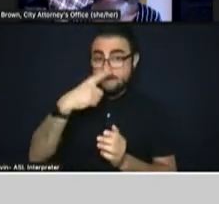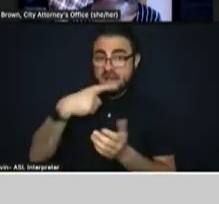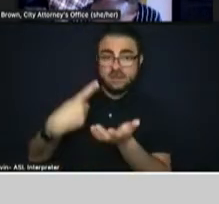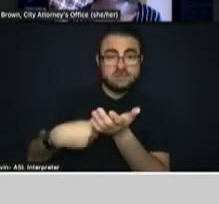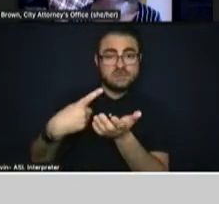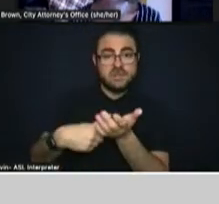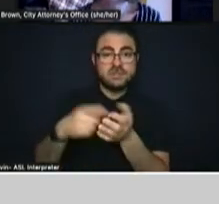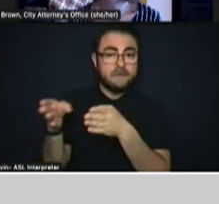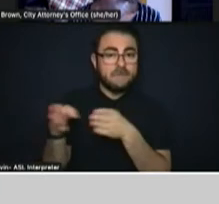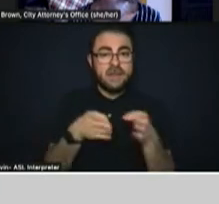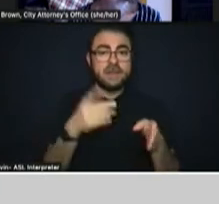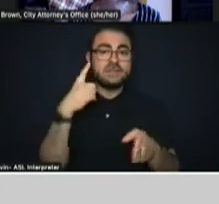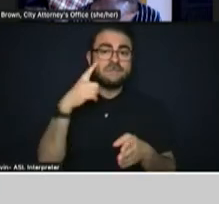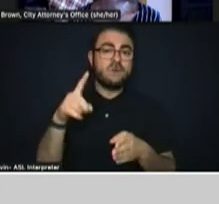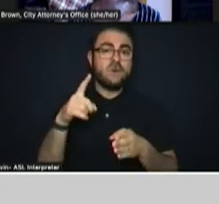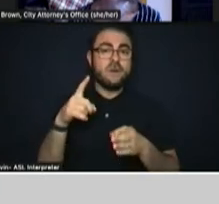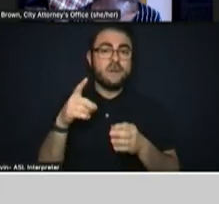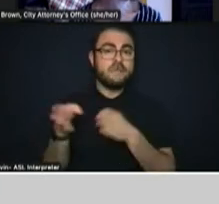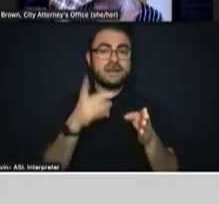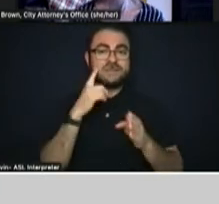of the pilot project?